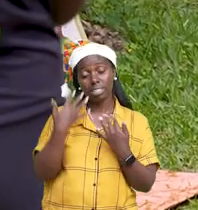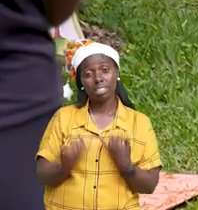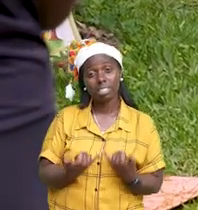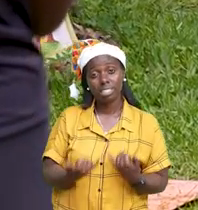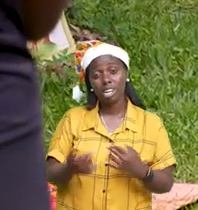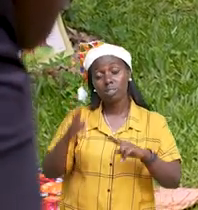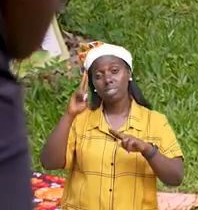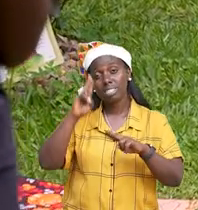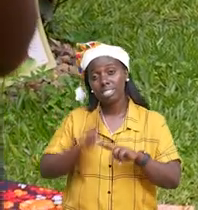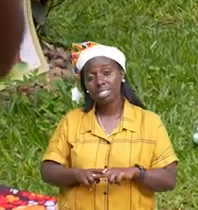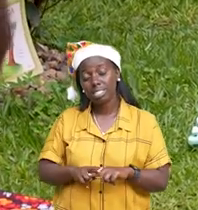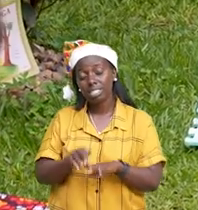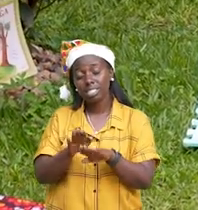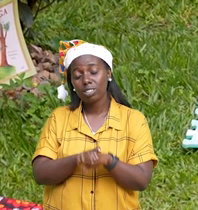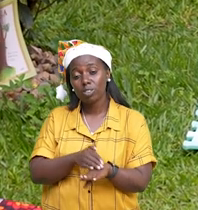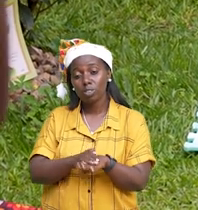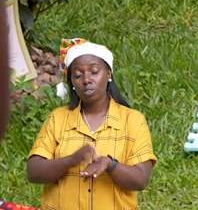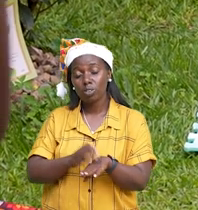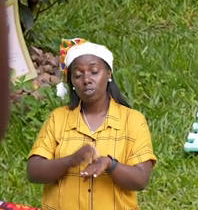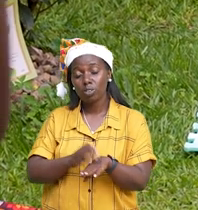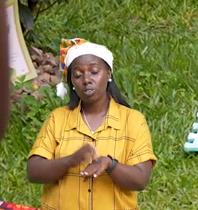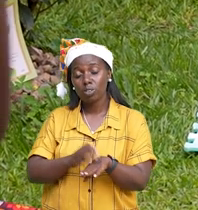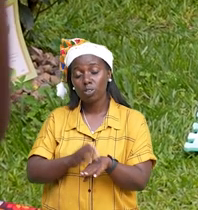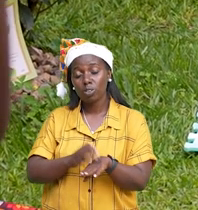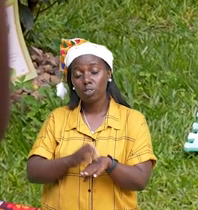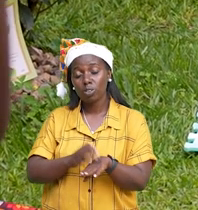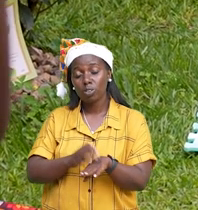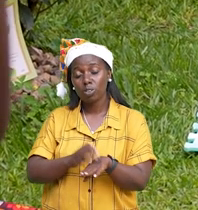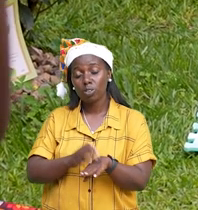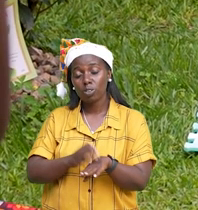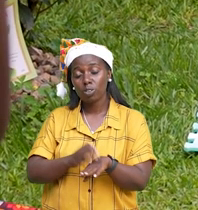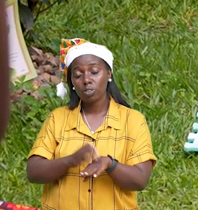now sit slowly to our mat.